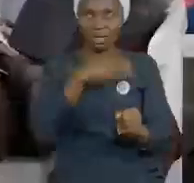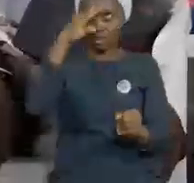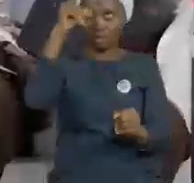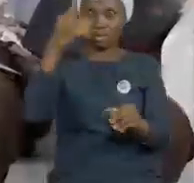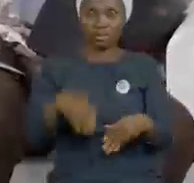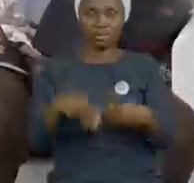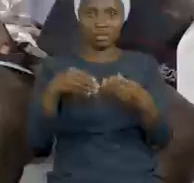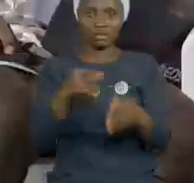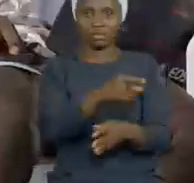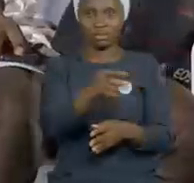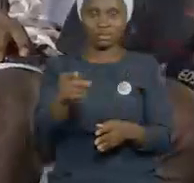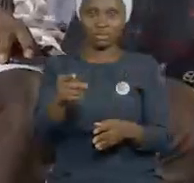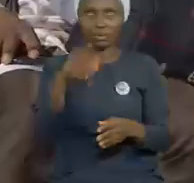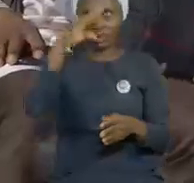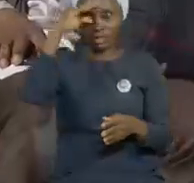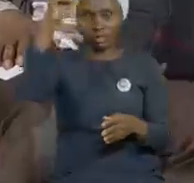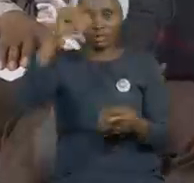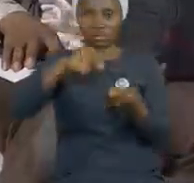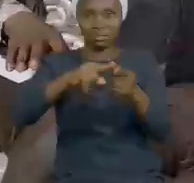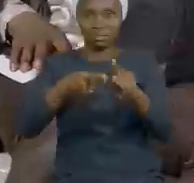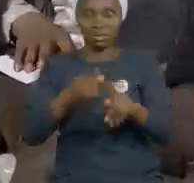His partnership and His presence.